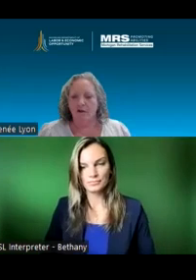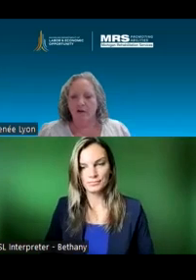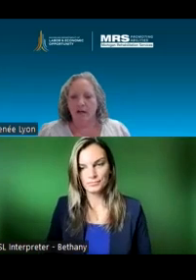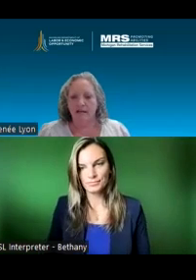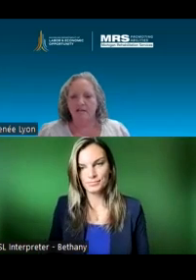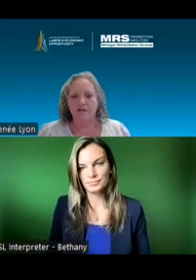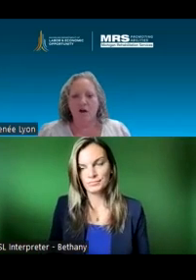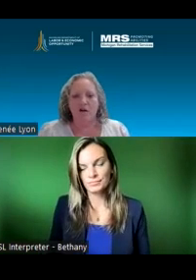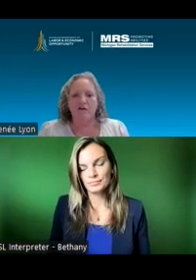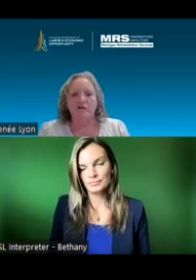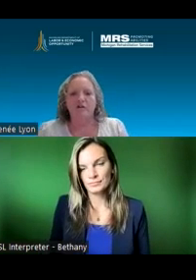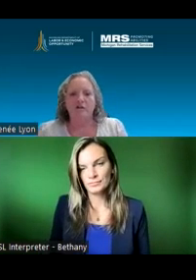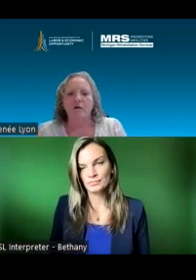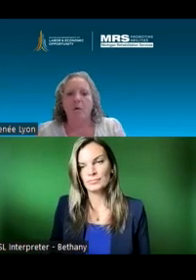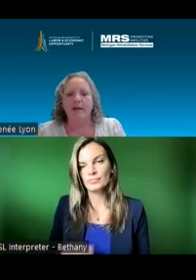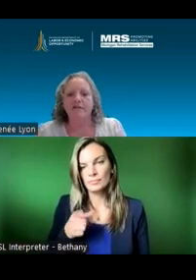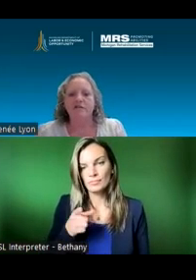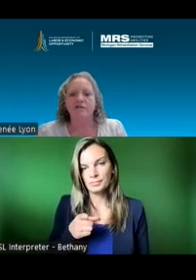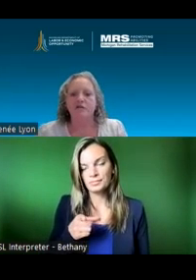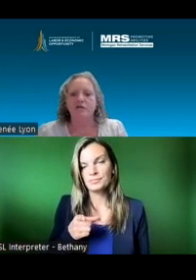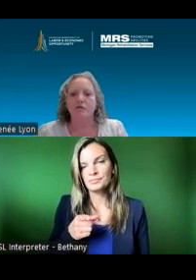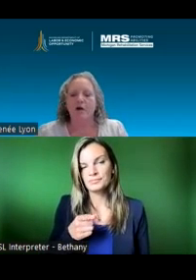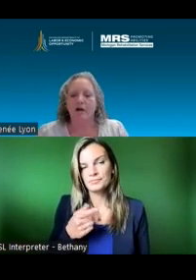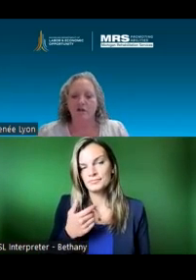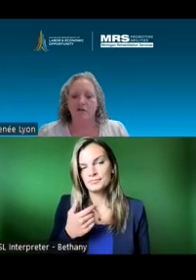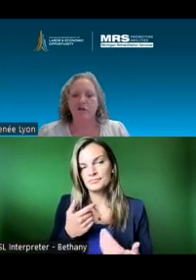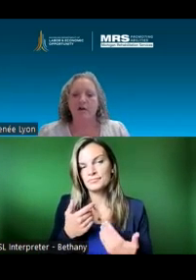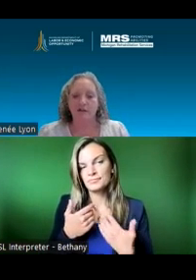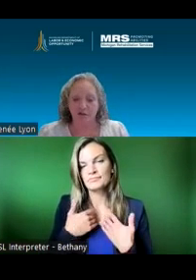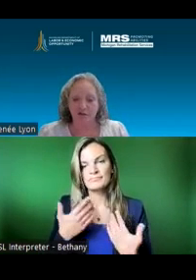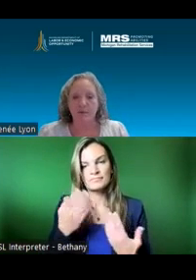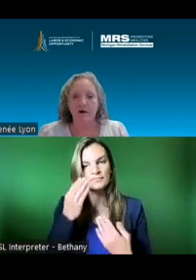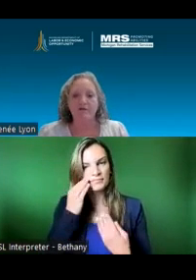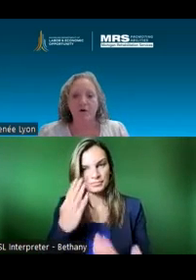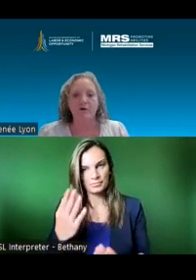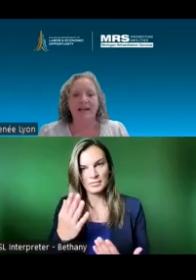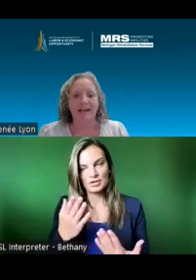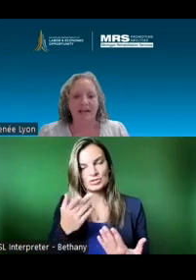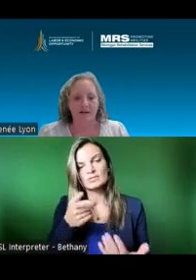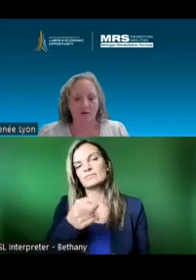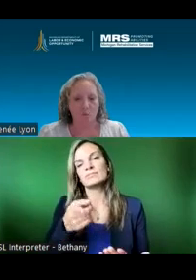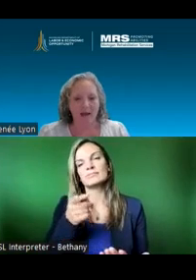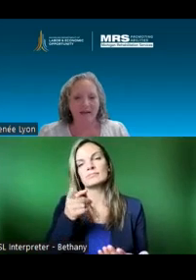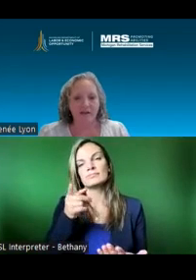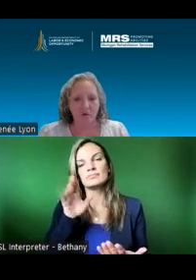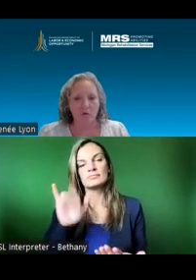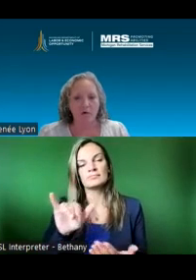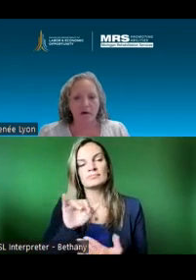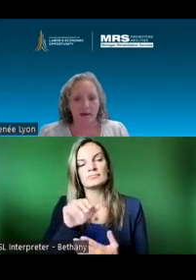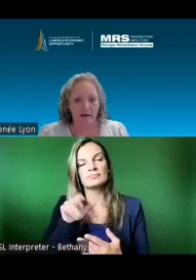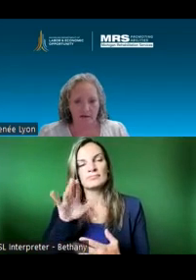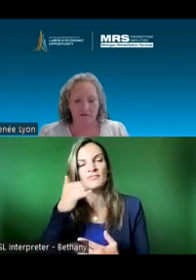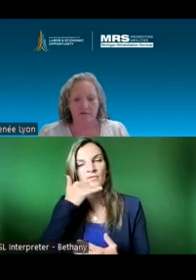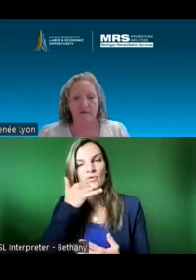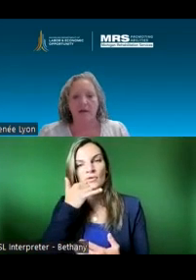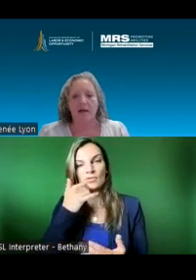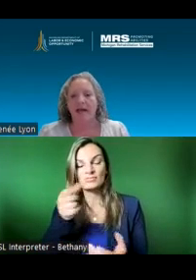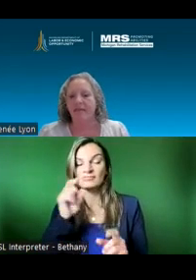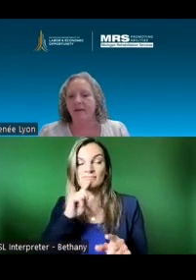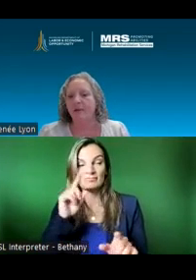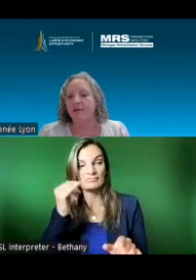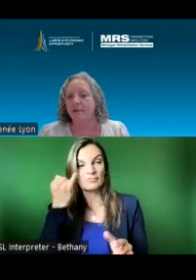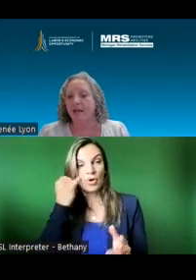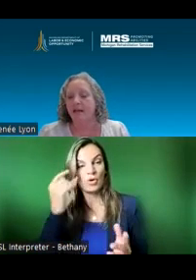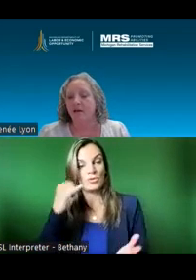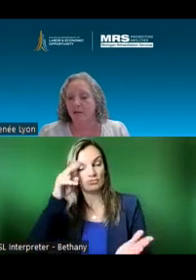So there is an article, ways to your smartphone can wreck your health.